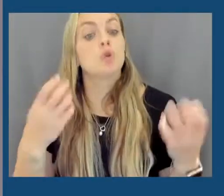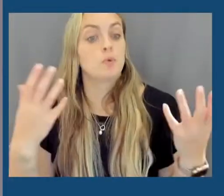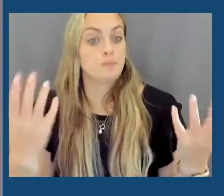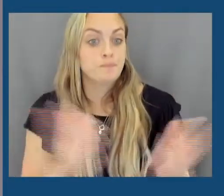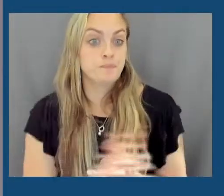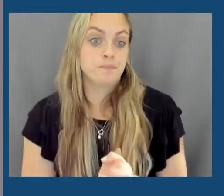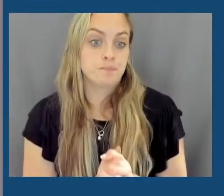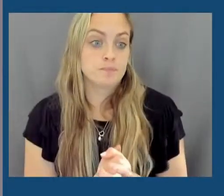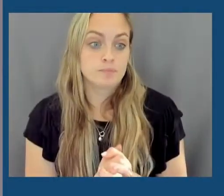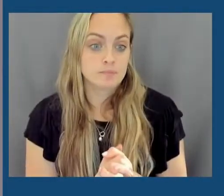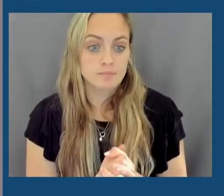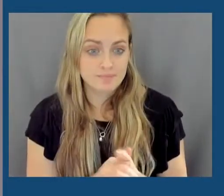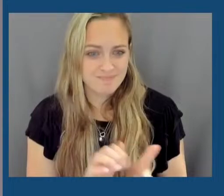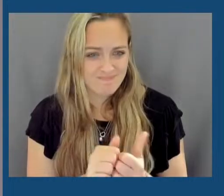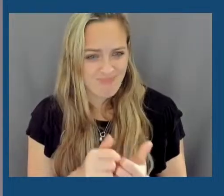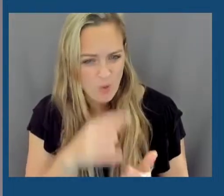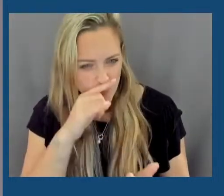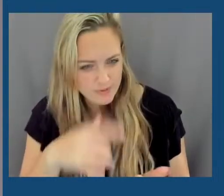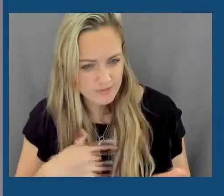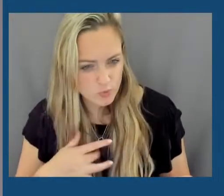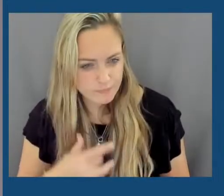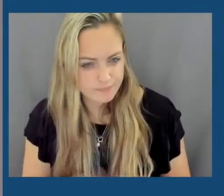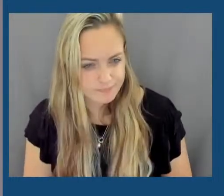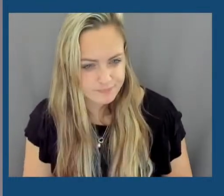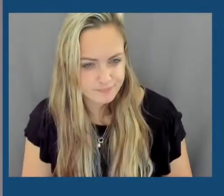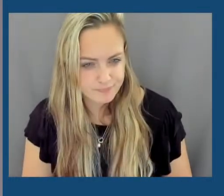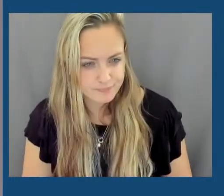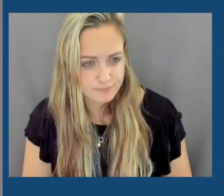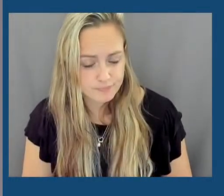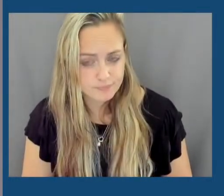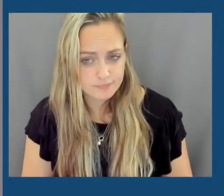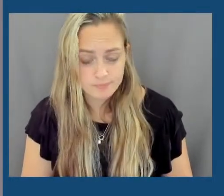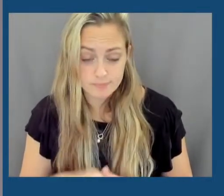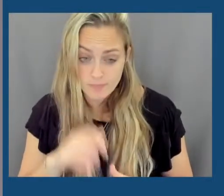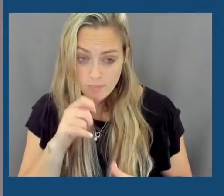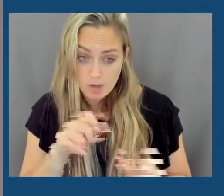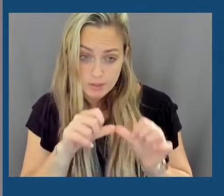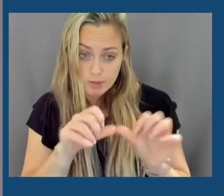how does it make a kid feel? They're not going to do it any longer.